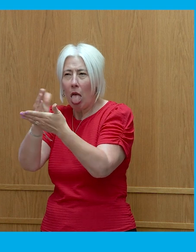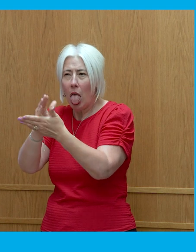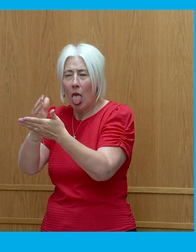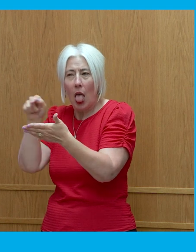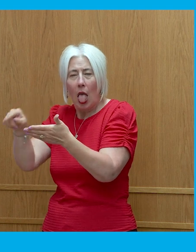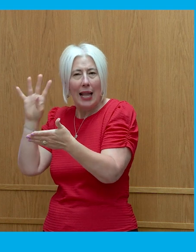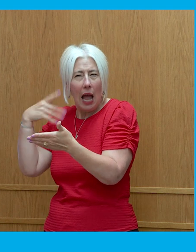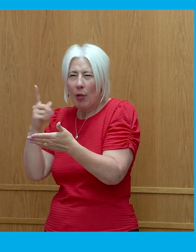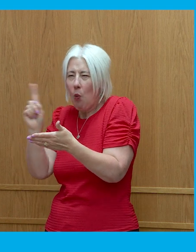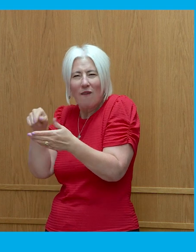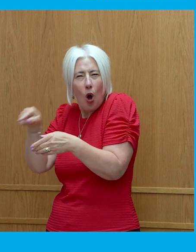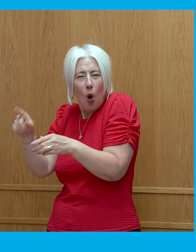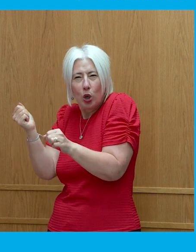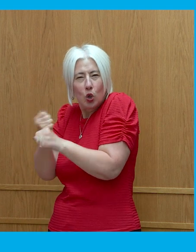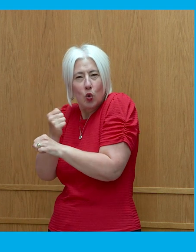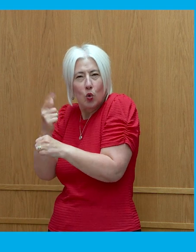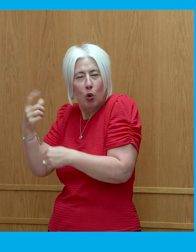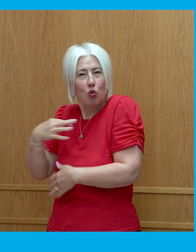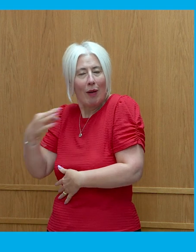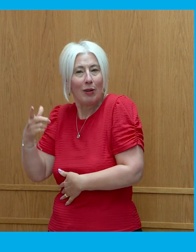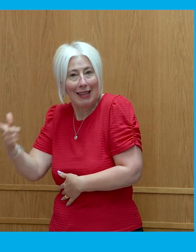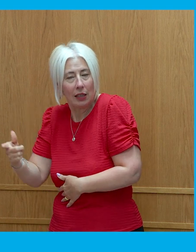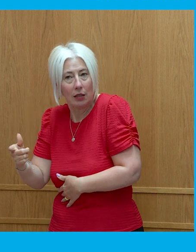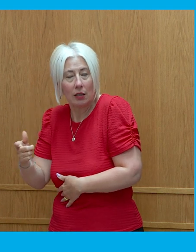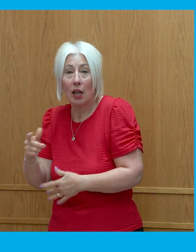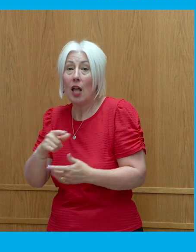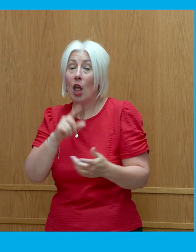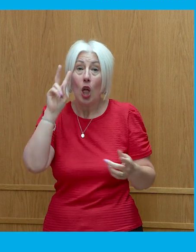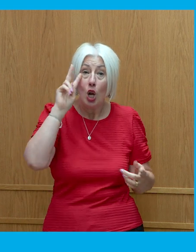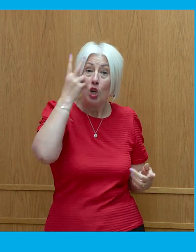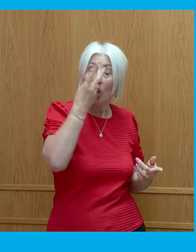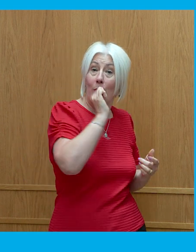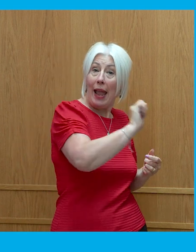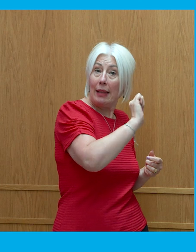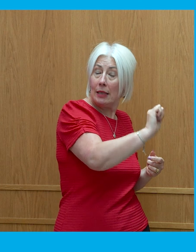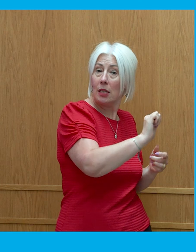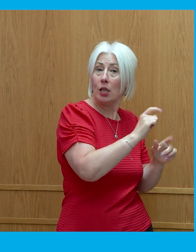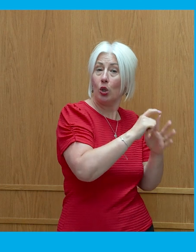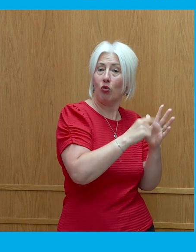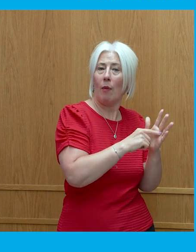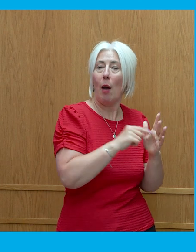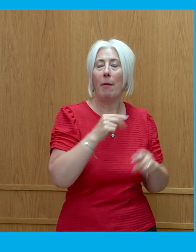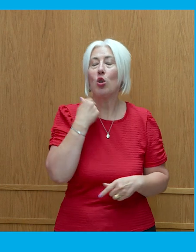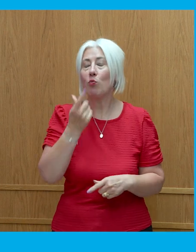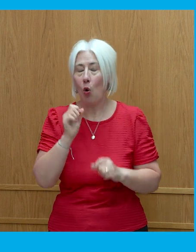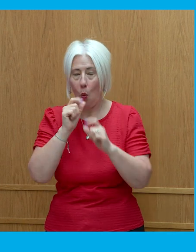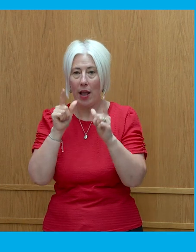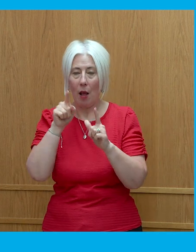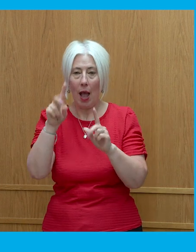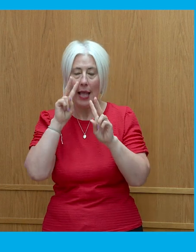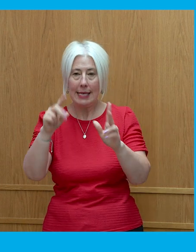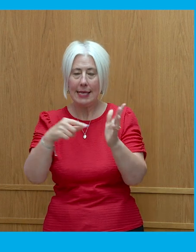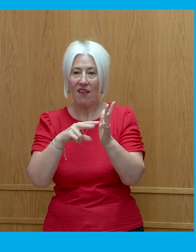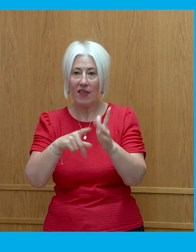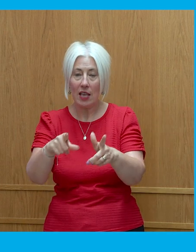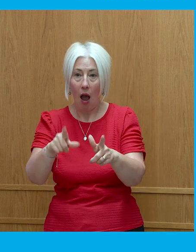them. Everyone, you said it, no one's changing their mind about Donald Trump. No one's going to wake up tomorrow, see a commercial and go, oh my God, what a great, I